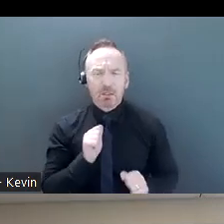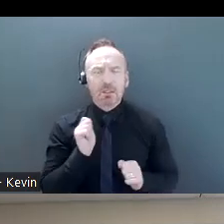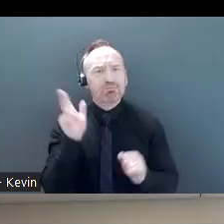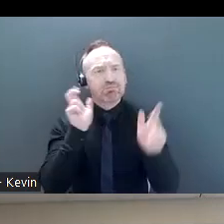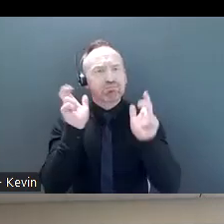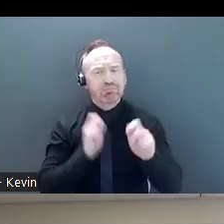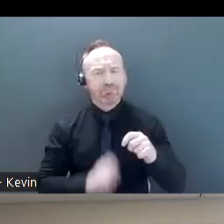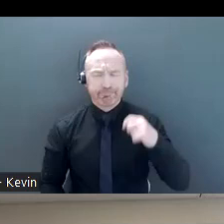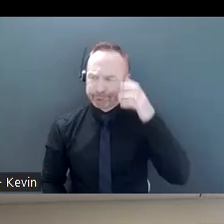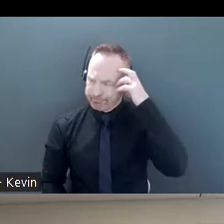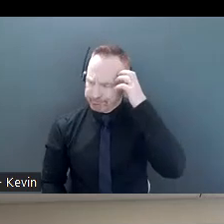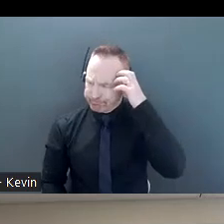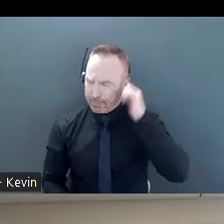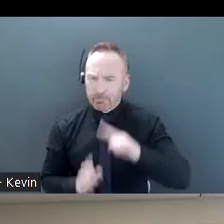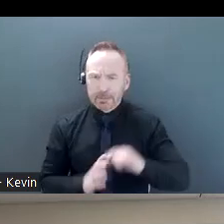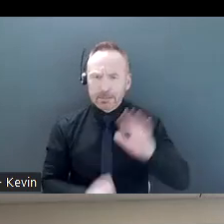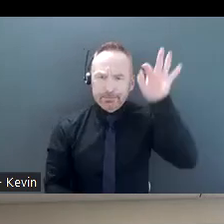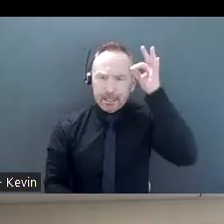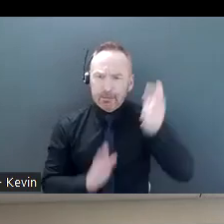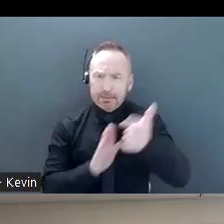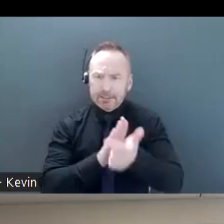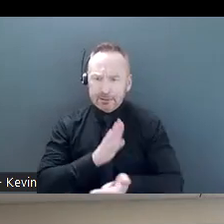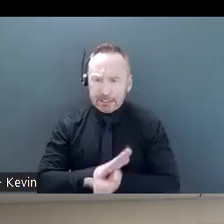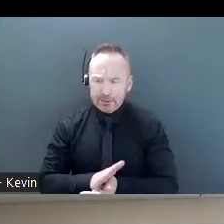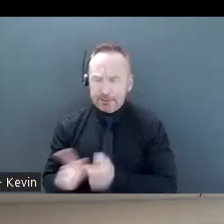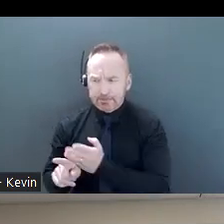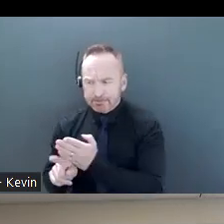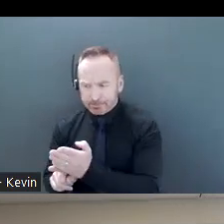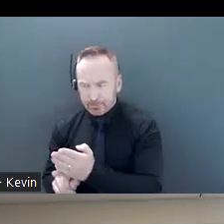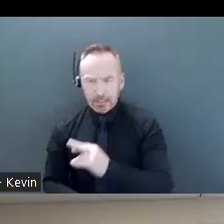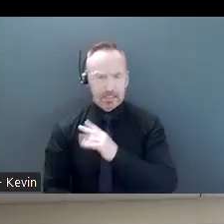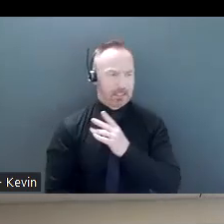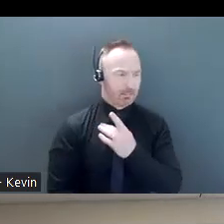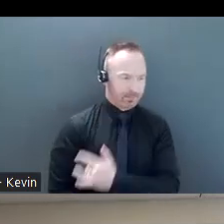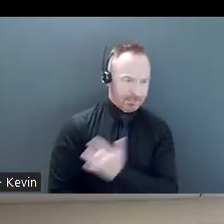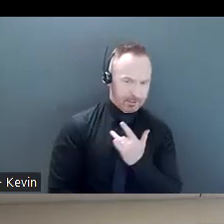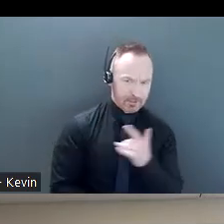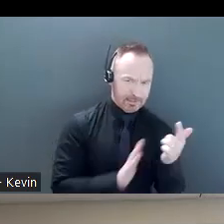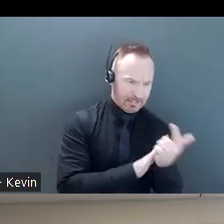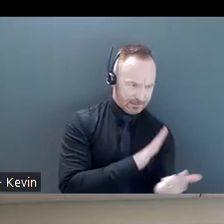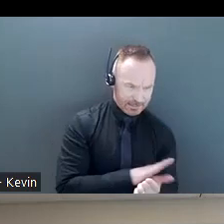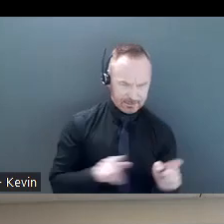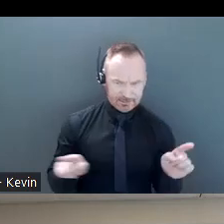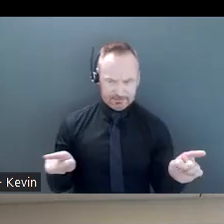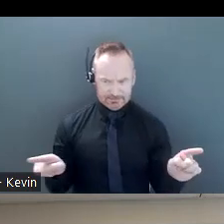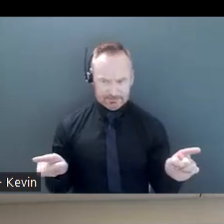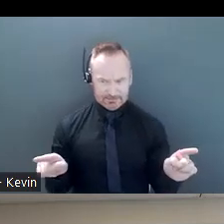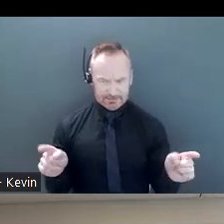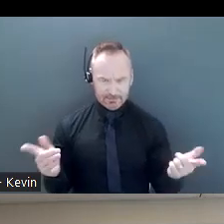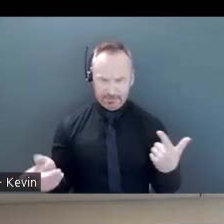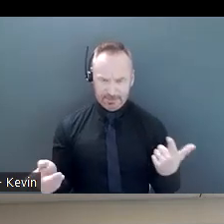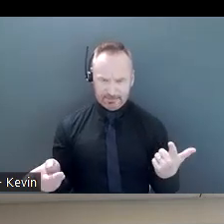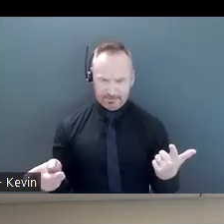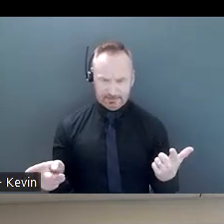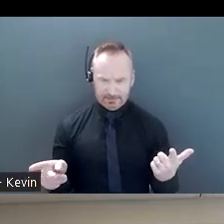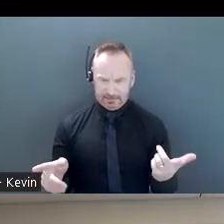of federal legislation and another set of provincial legislation that seems to cover the same things? As exciting as it may be, it goes back to